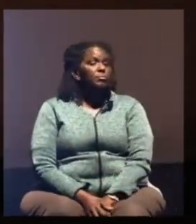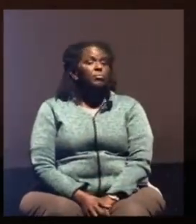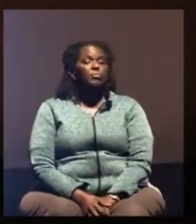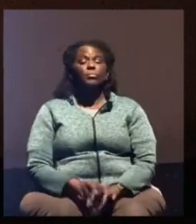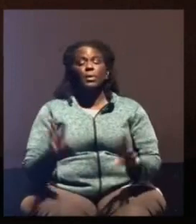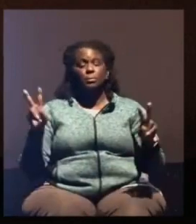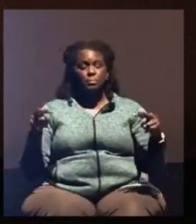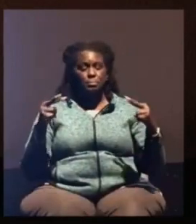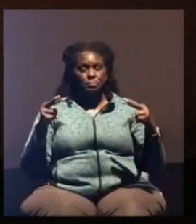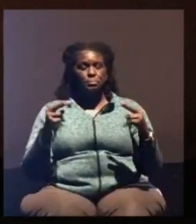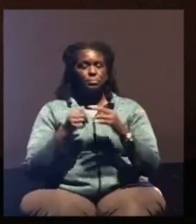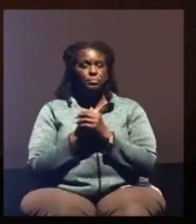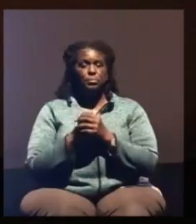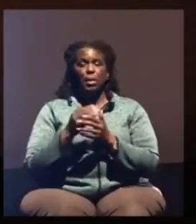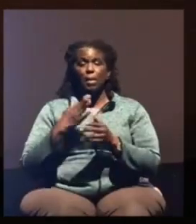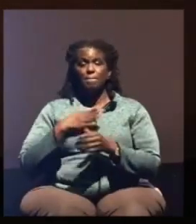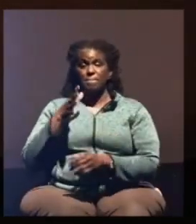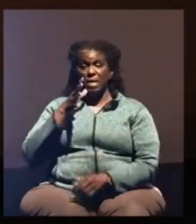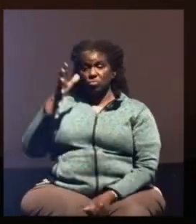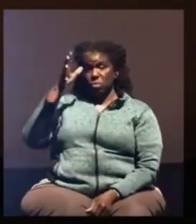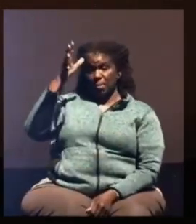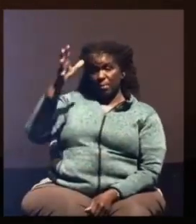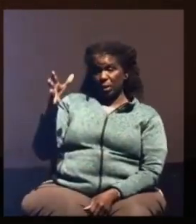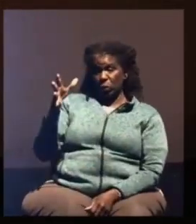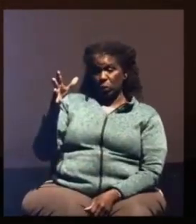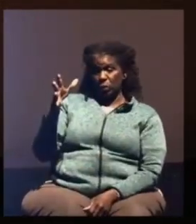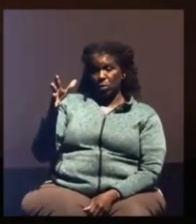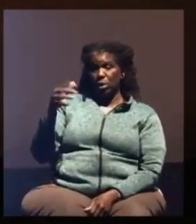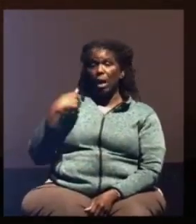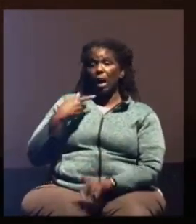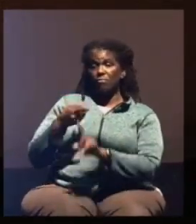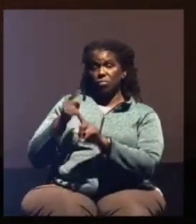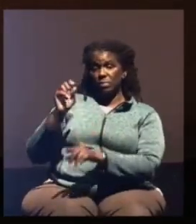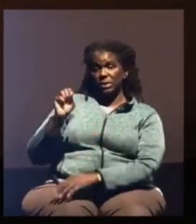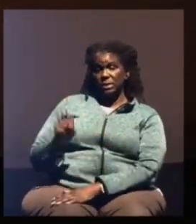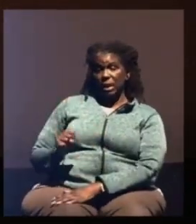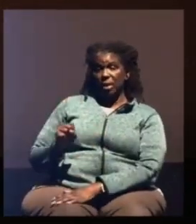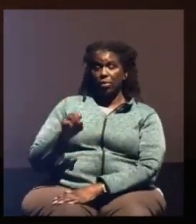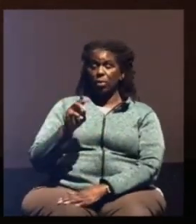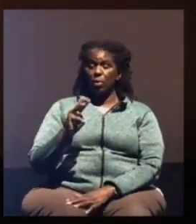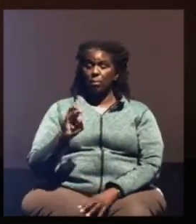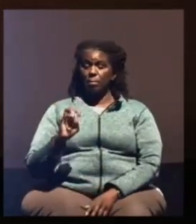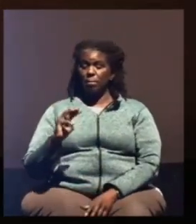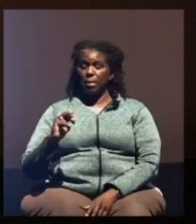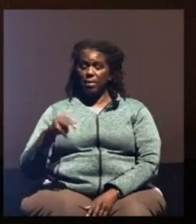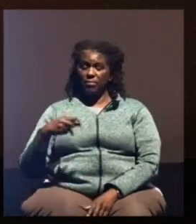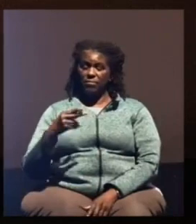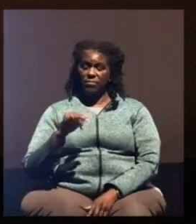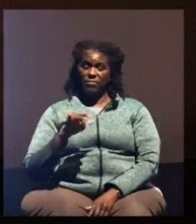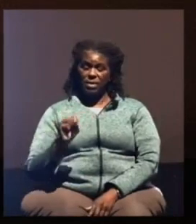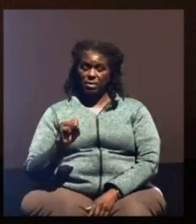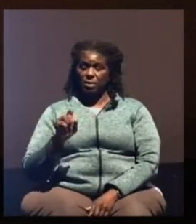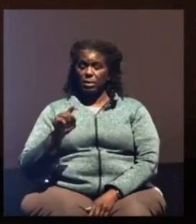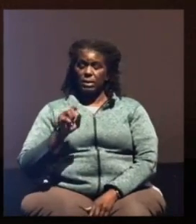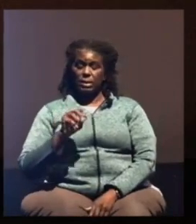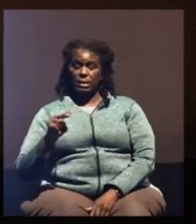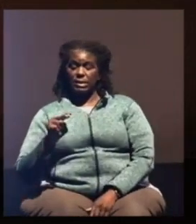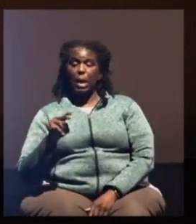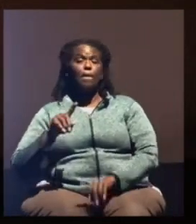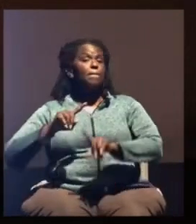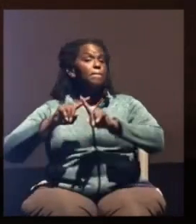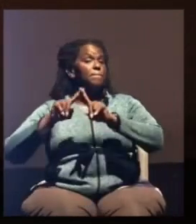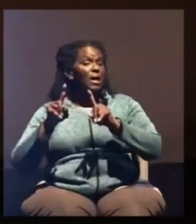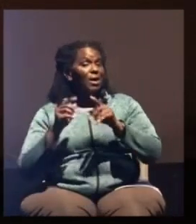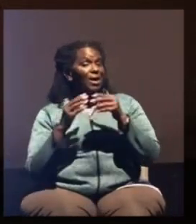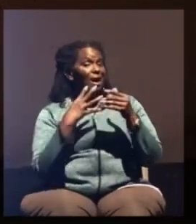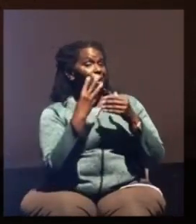So my grandparents, I've come from the South, Memphis, Tennessee, but a little suburb in the country. And